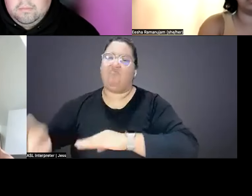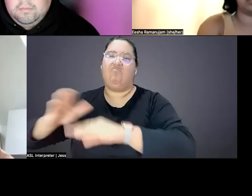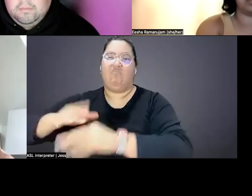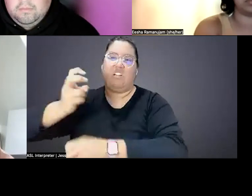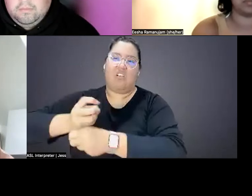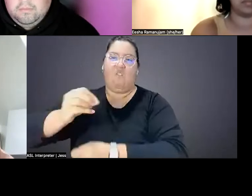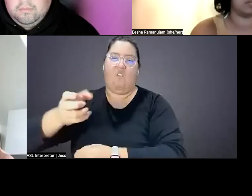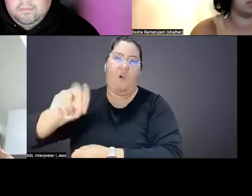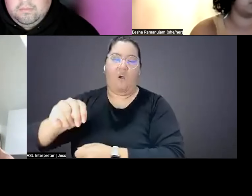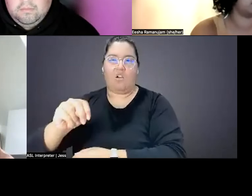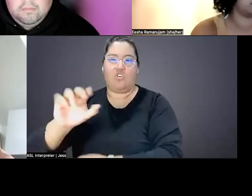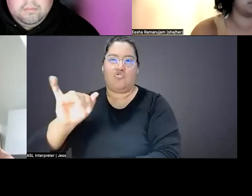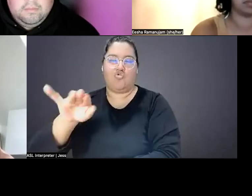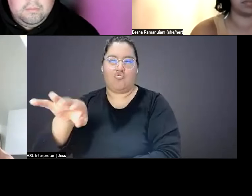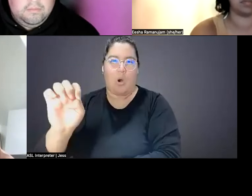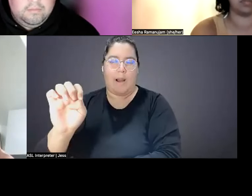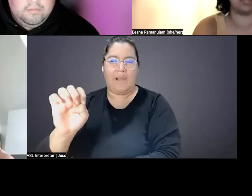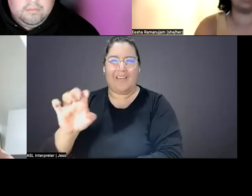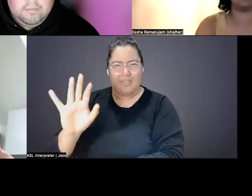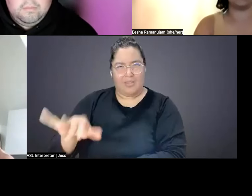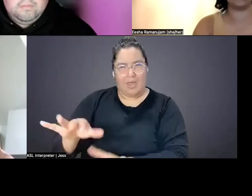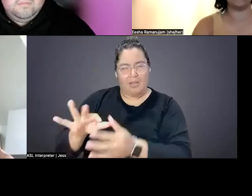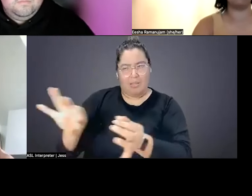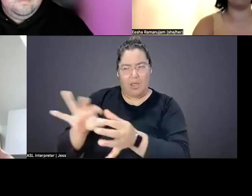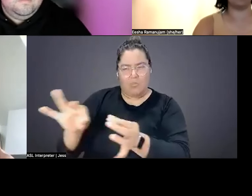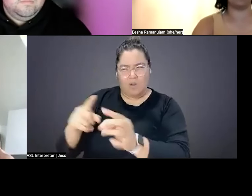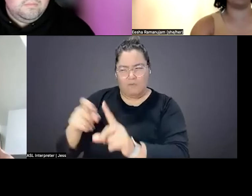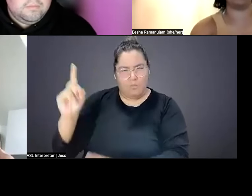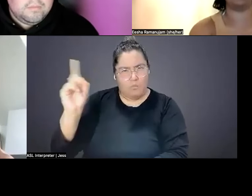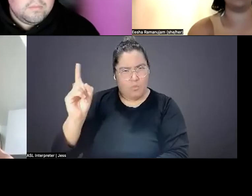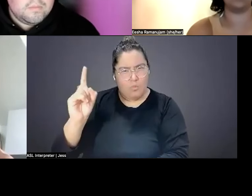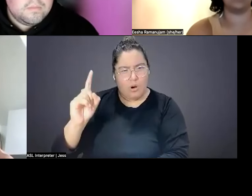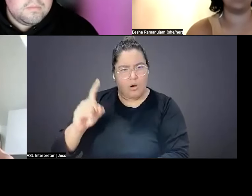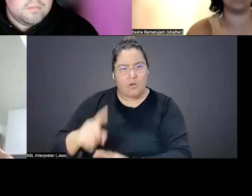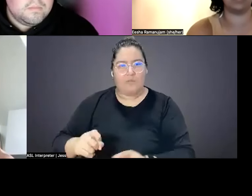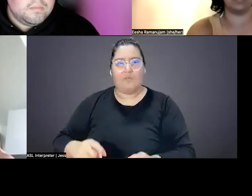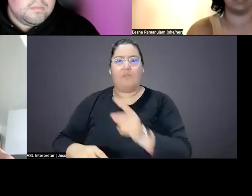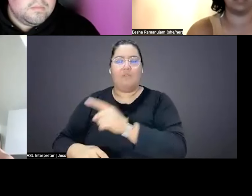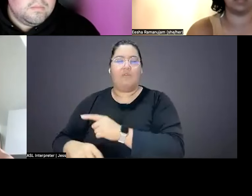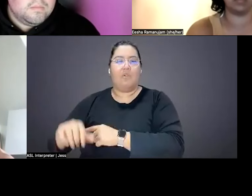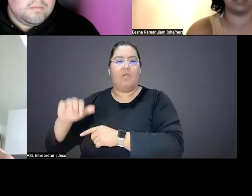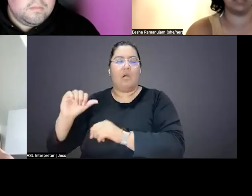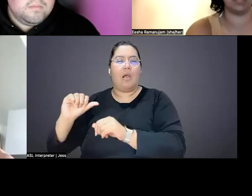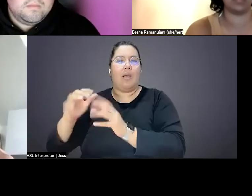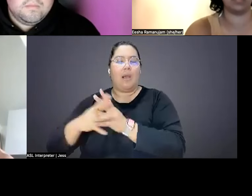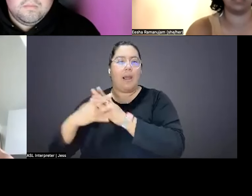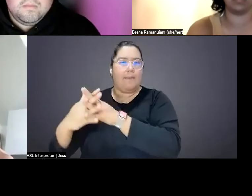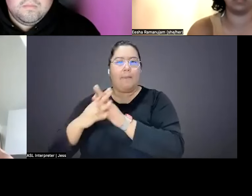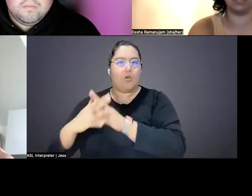used in media was language that came from American Legislative Exchange